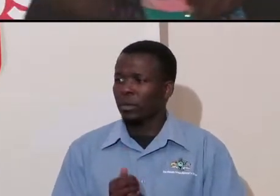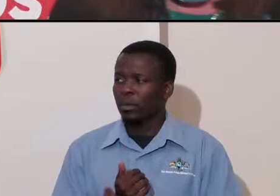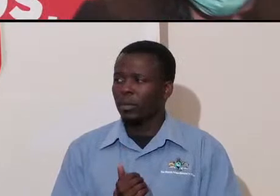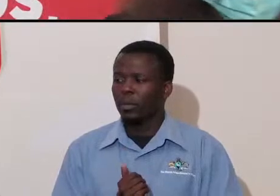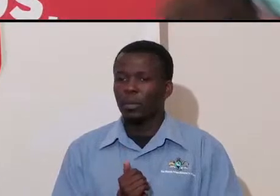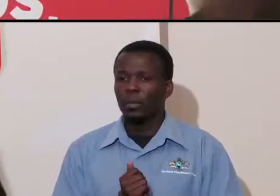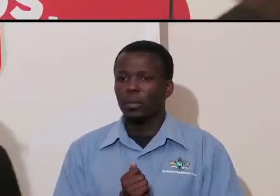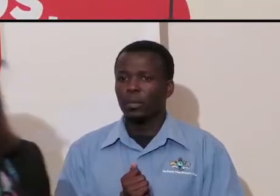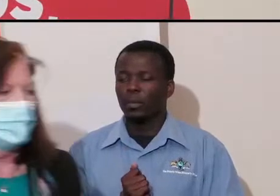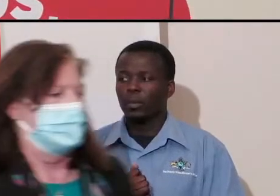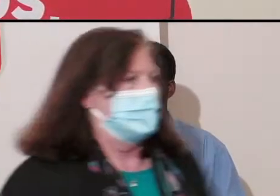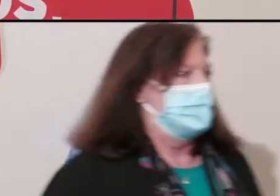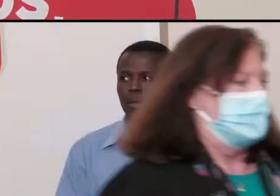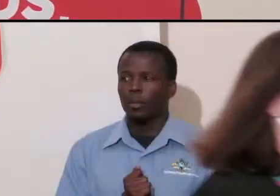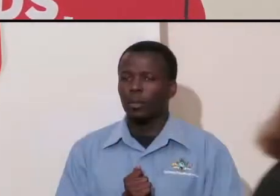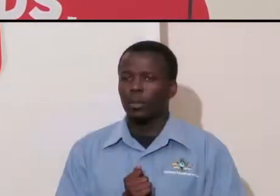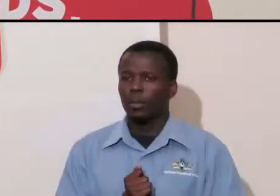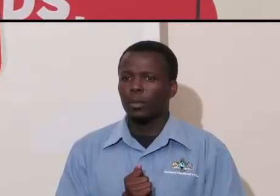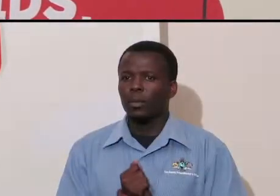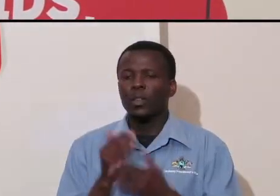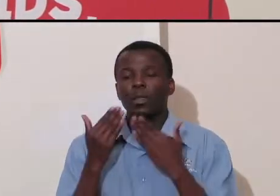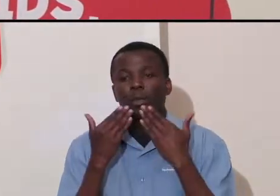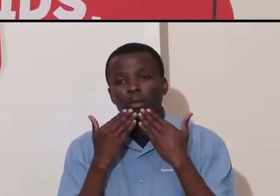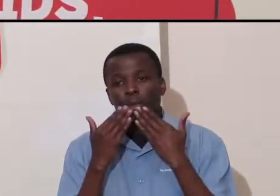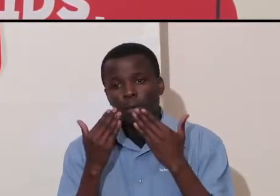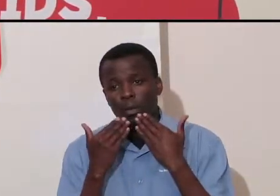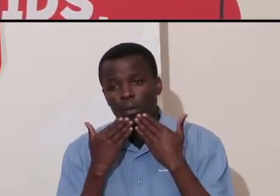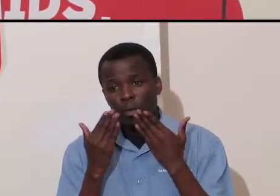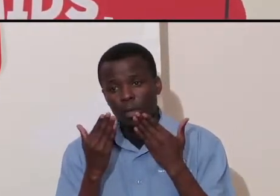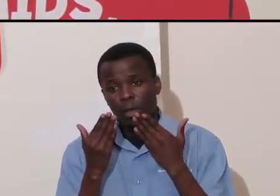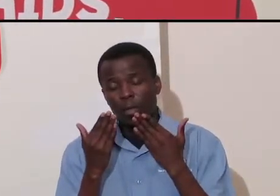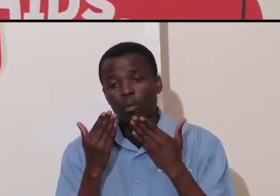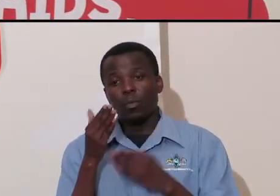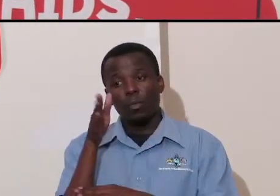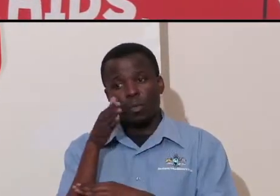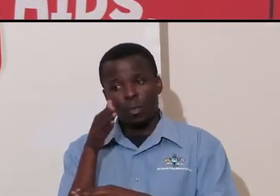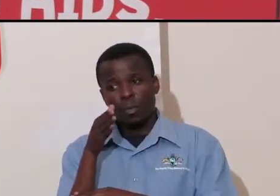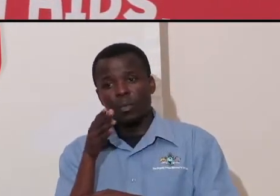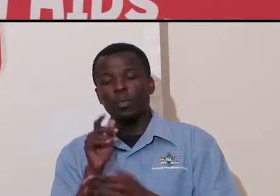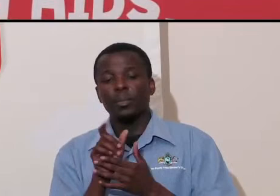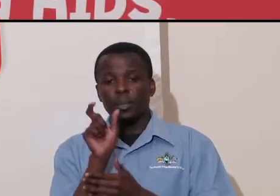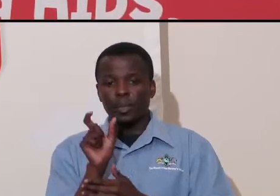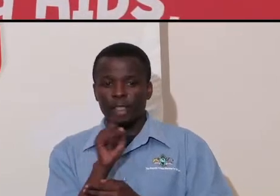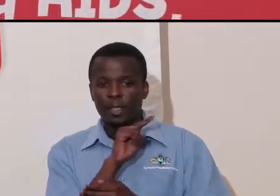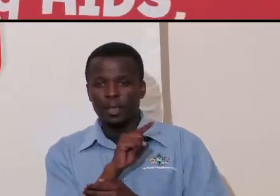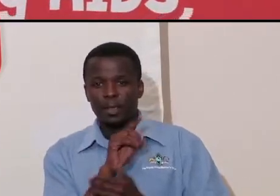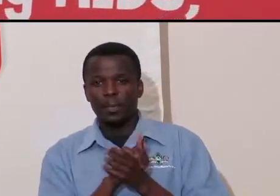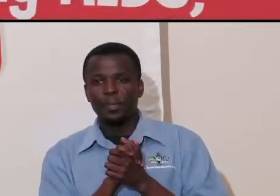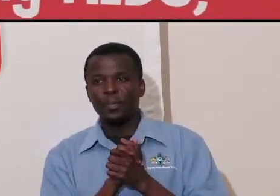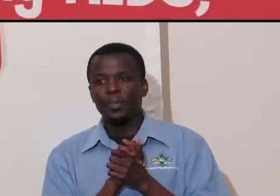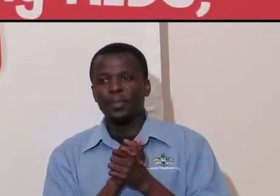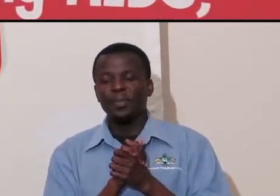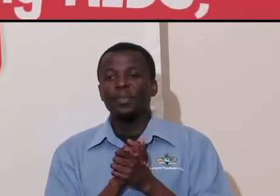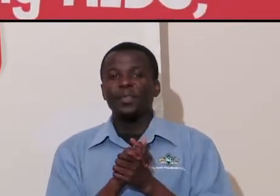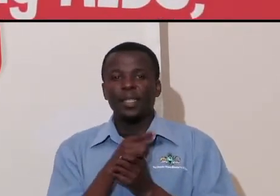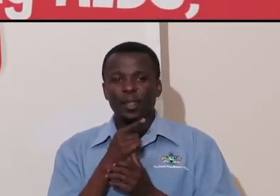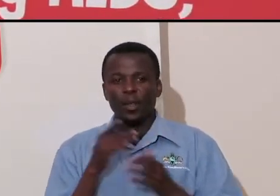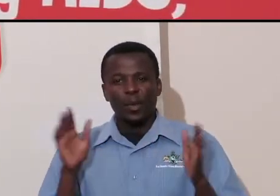Thank you, Rose. Thank you very much, Your Excellency. Wasn't that encouraging?